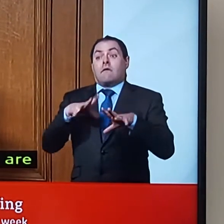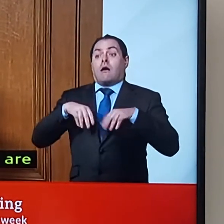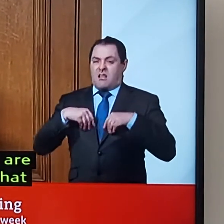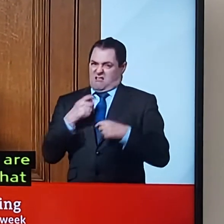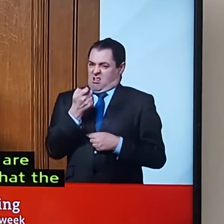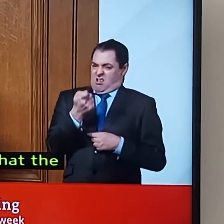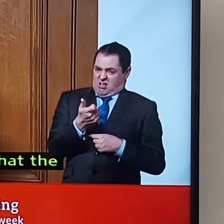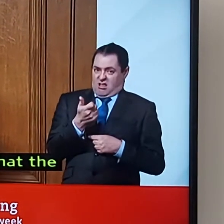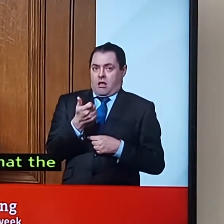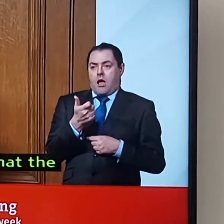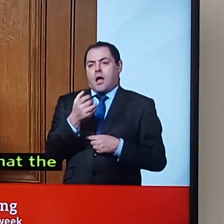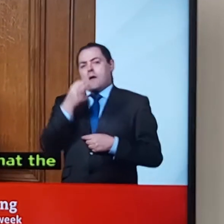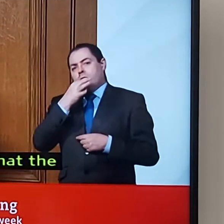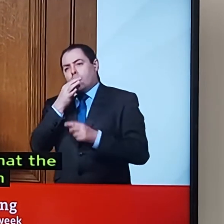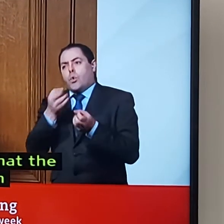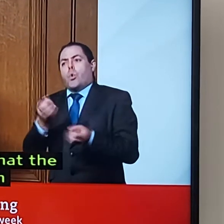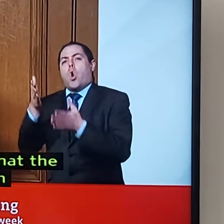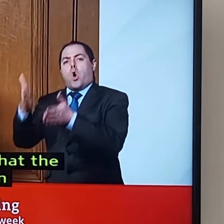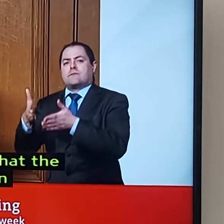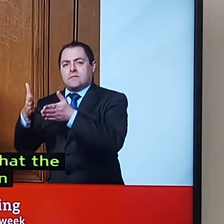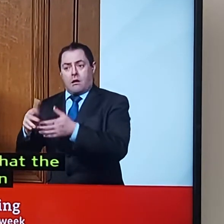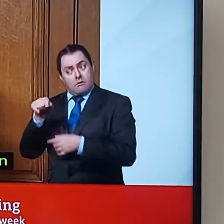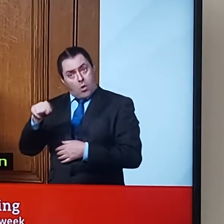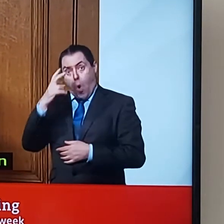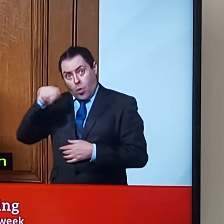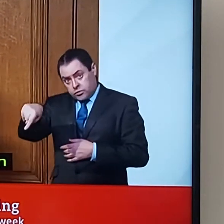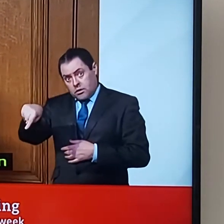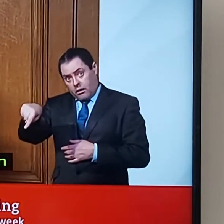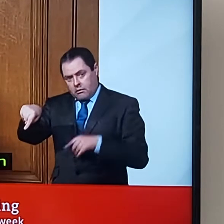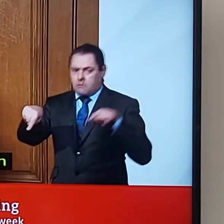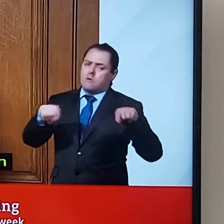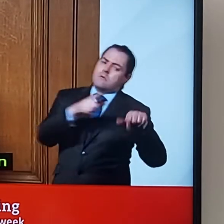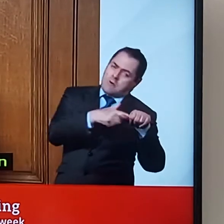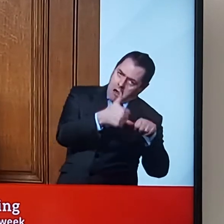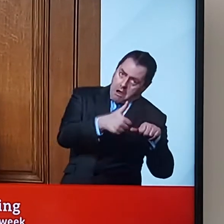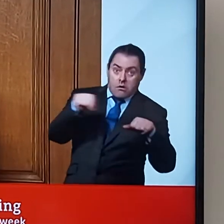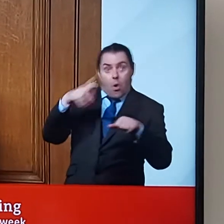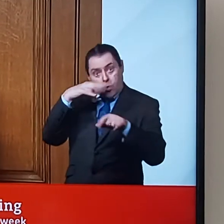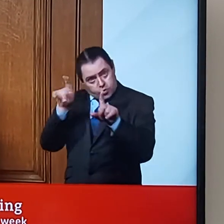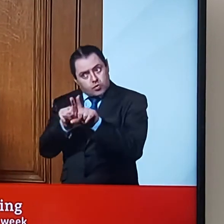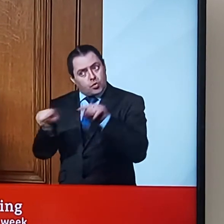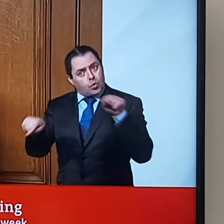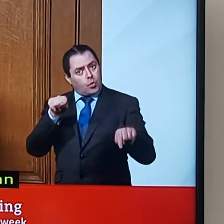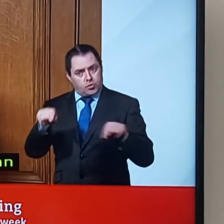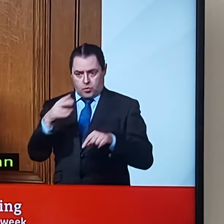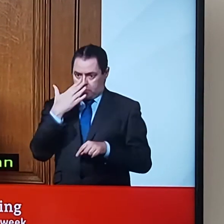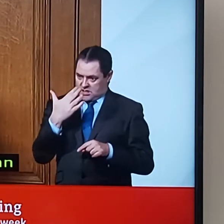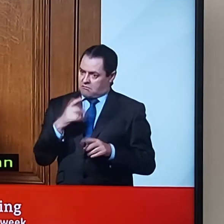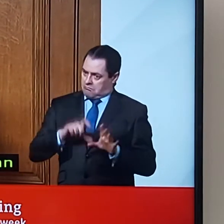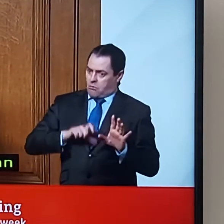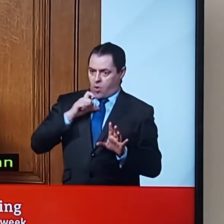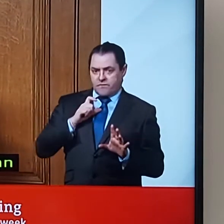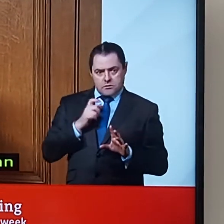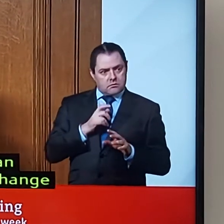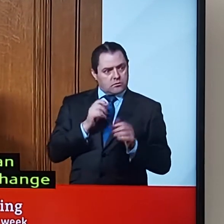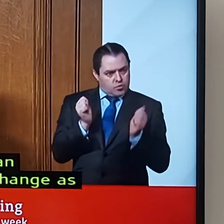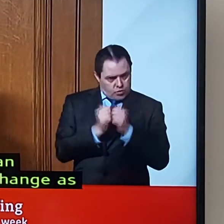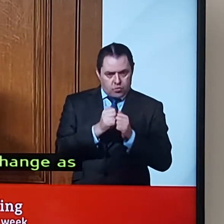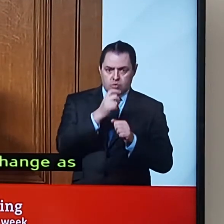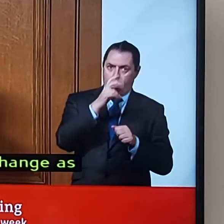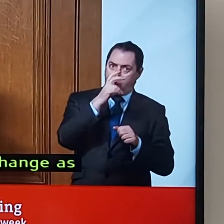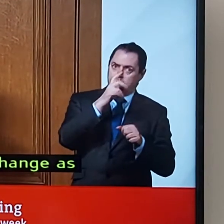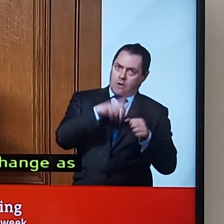than 75%. The exact number will change as the data comes in, but we are confident that this is going to be the case. And this is backed